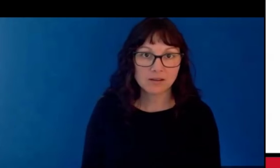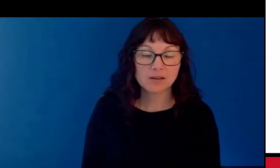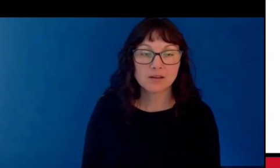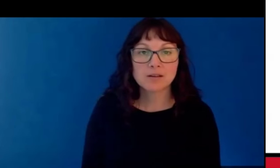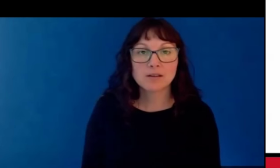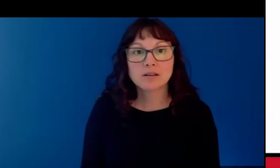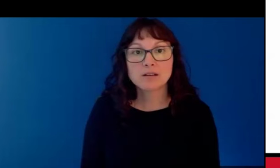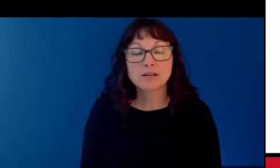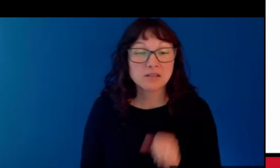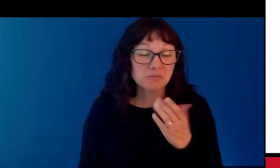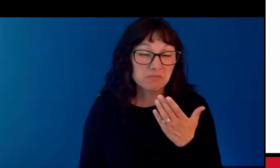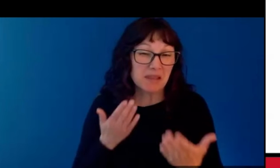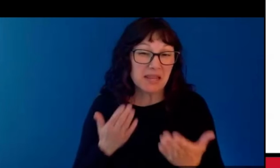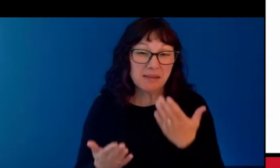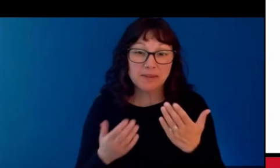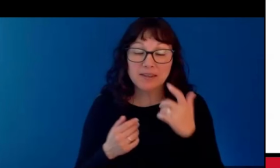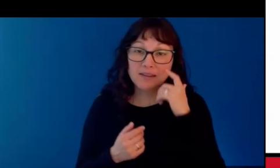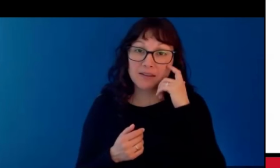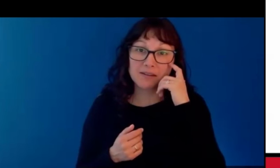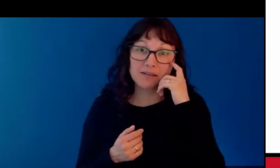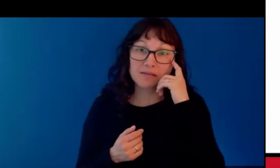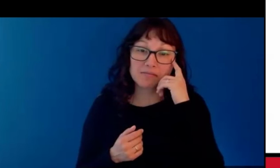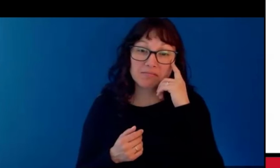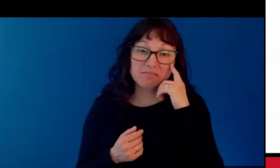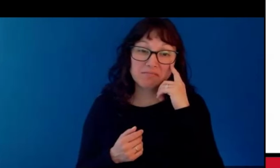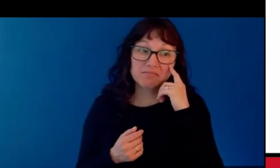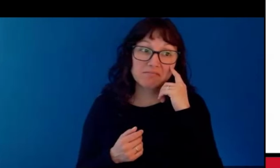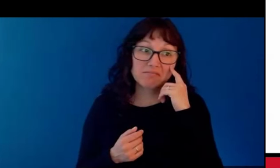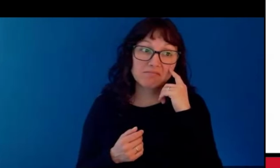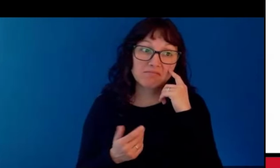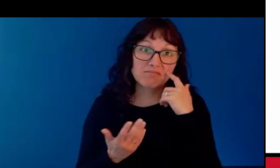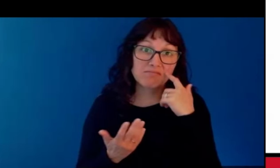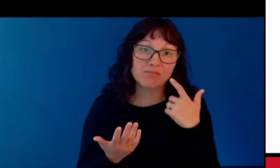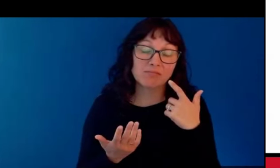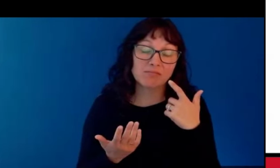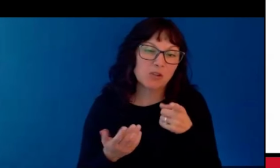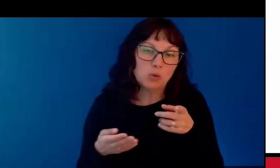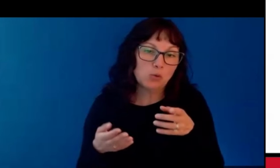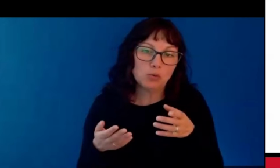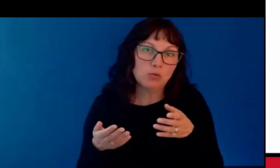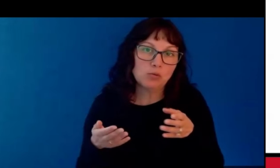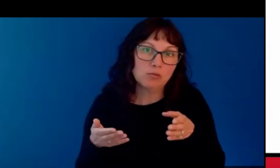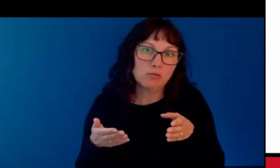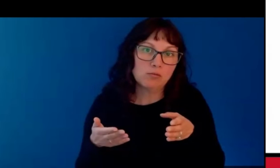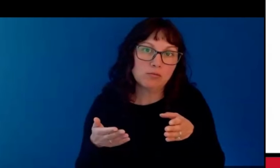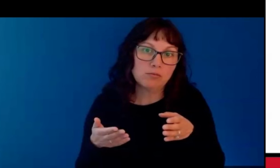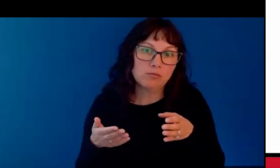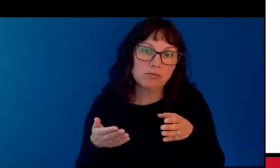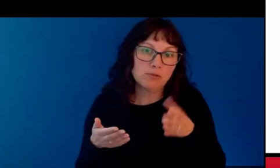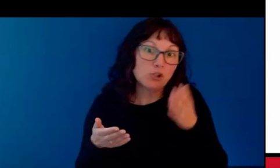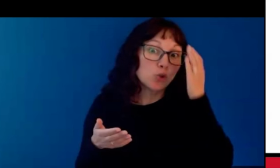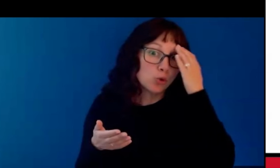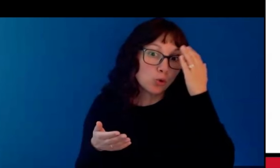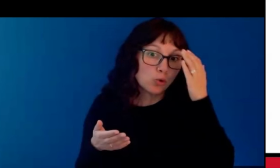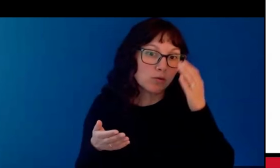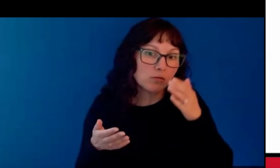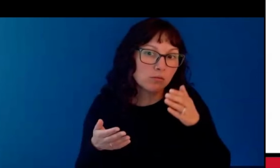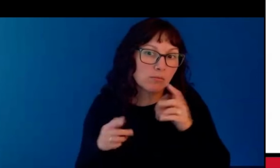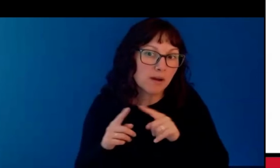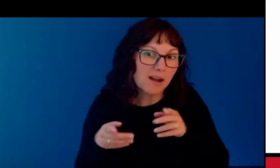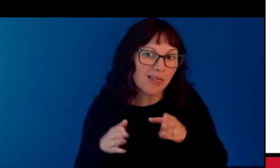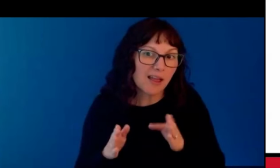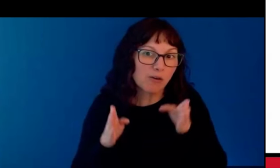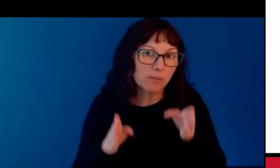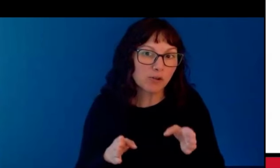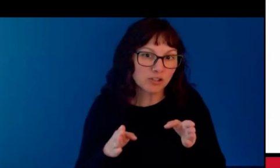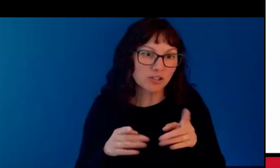So maybe something like you knowingly allowed someone to operate